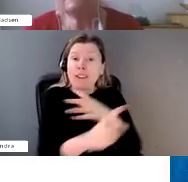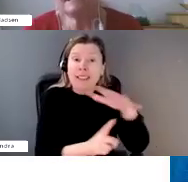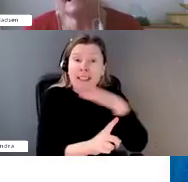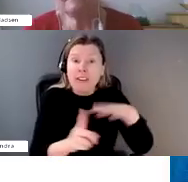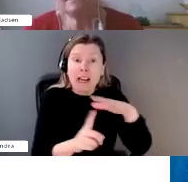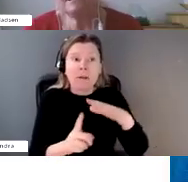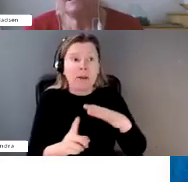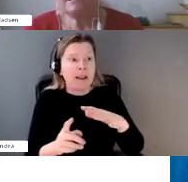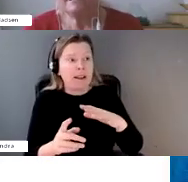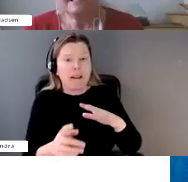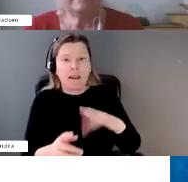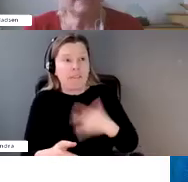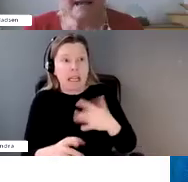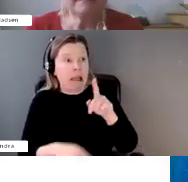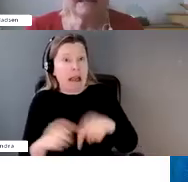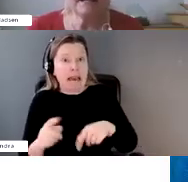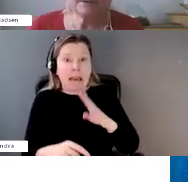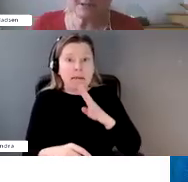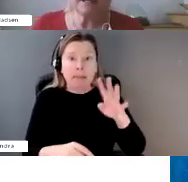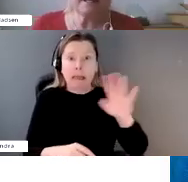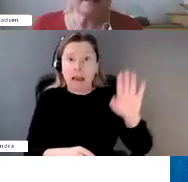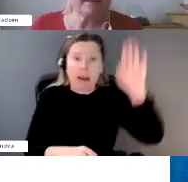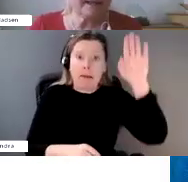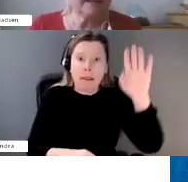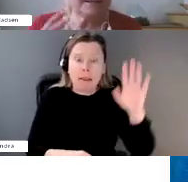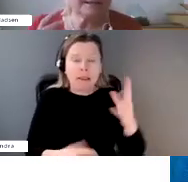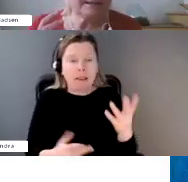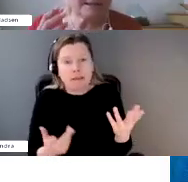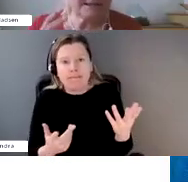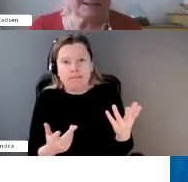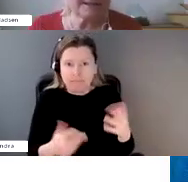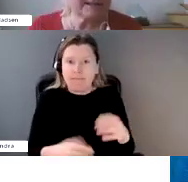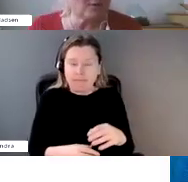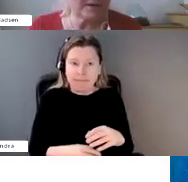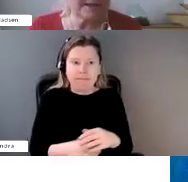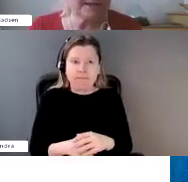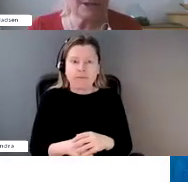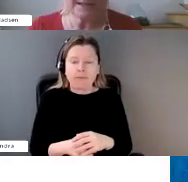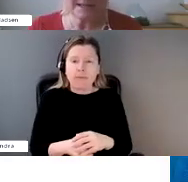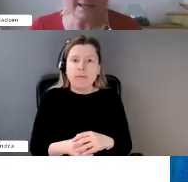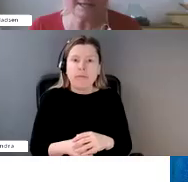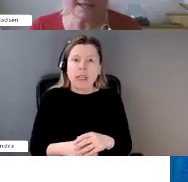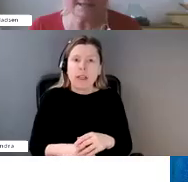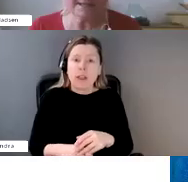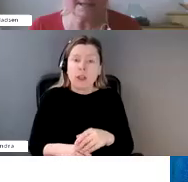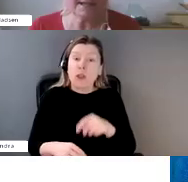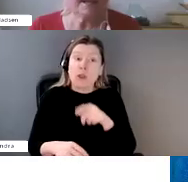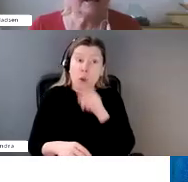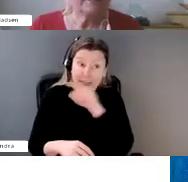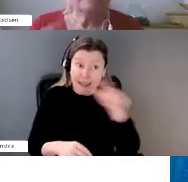can speak up. And I have to say, it's really these organizations that came to